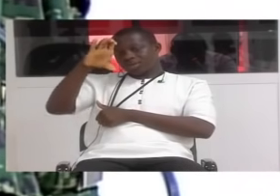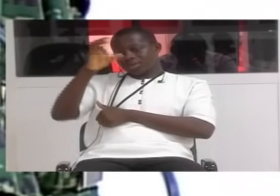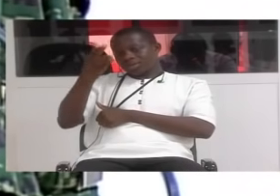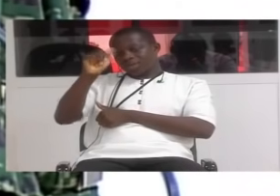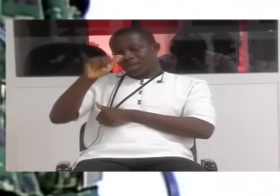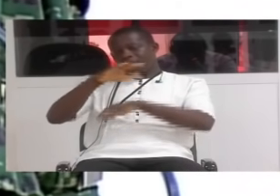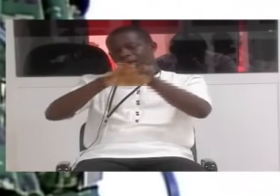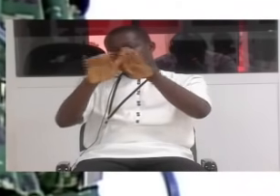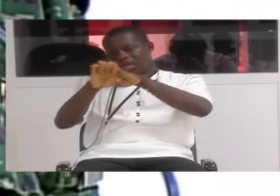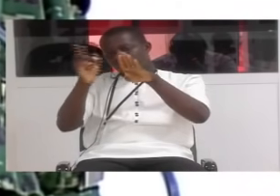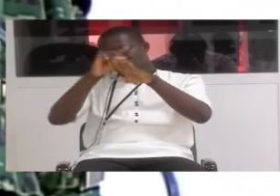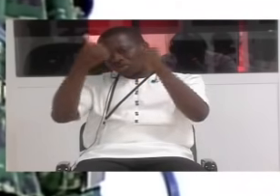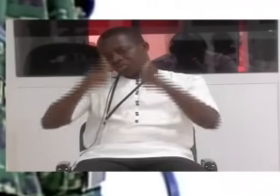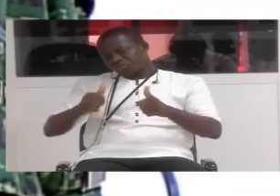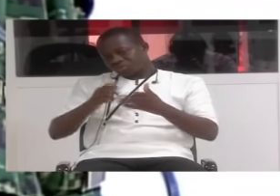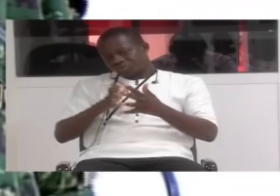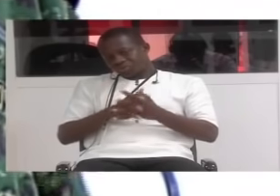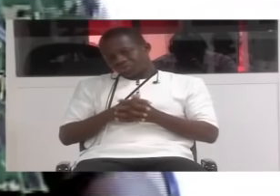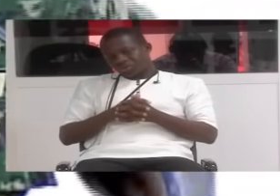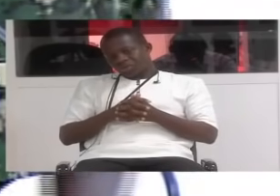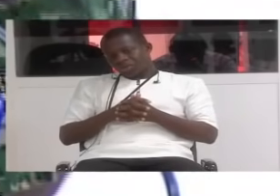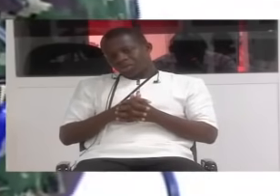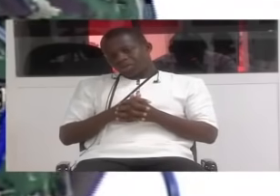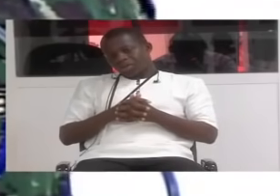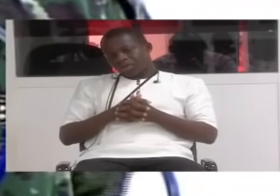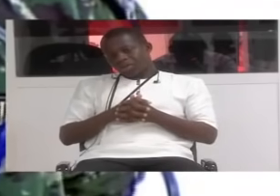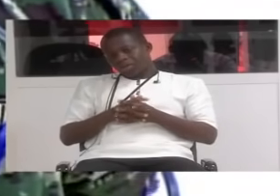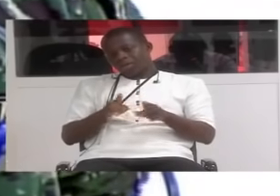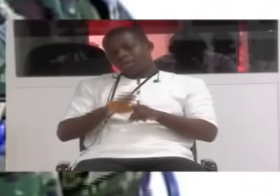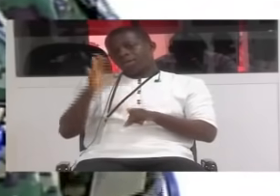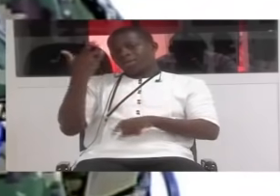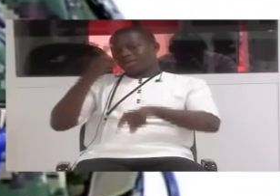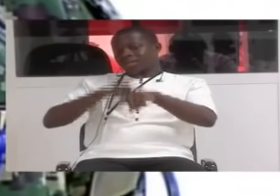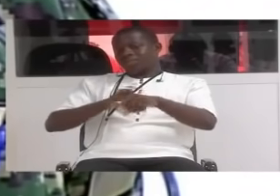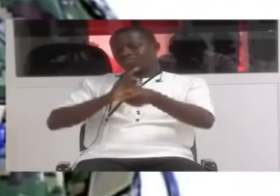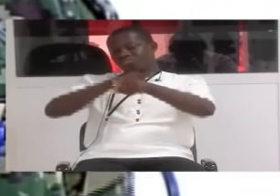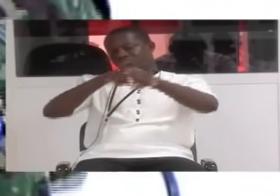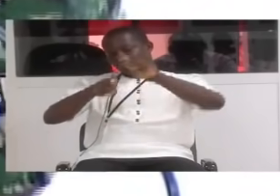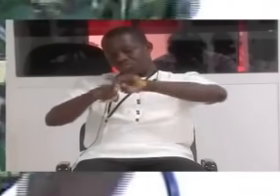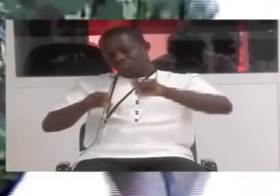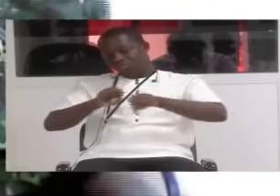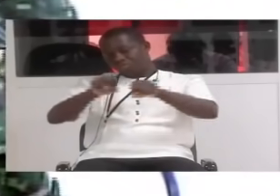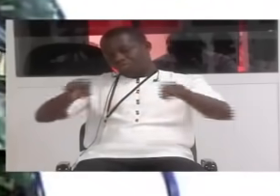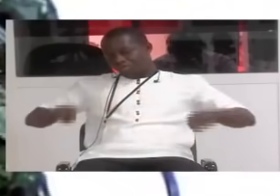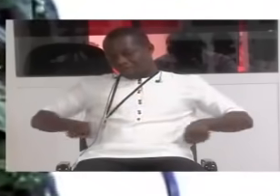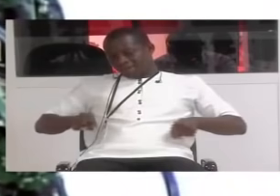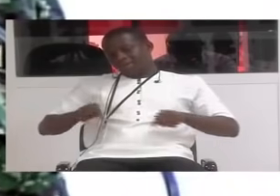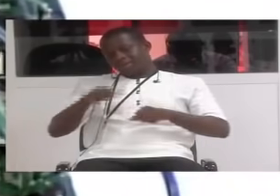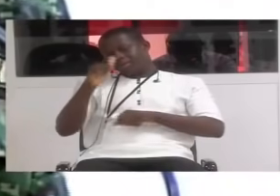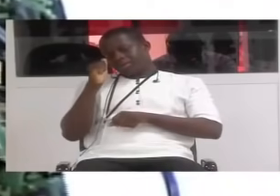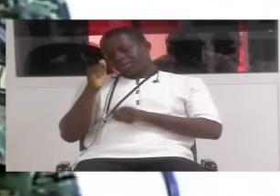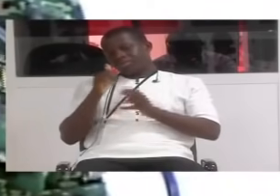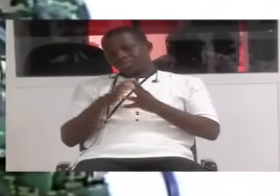Cham bulolu mune bela Bodum Ndour Cham la bulol ya handcuff komale. At that time his hands